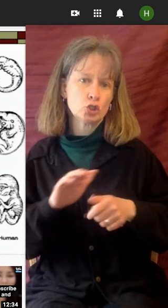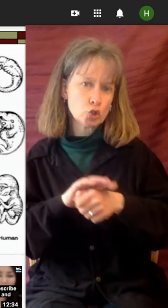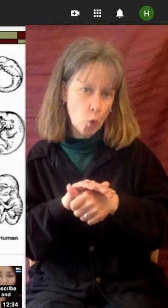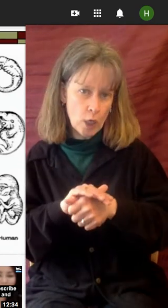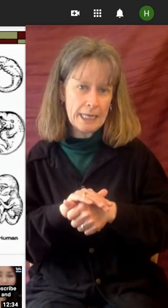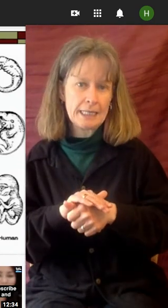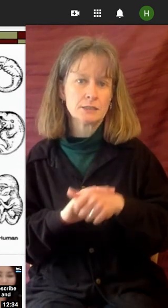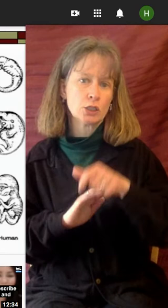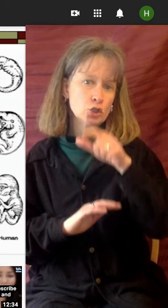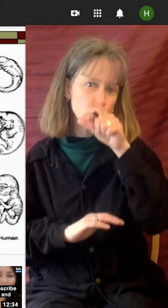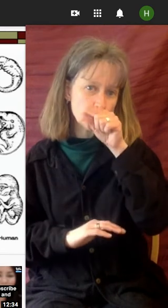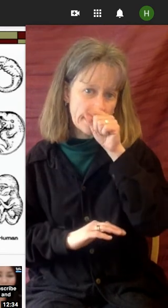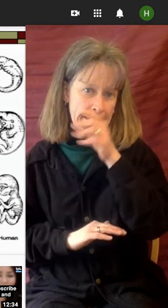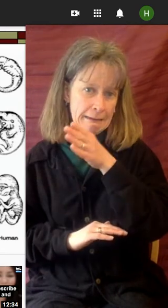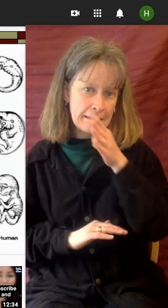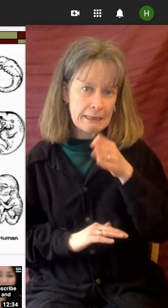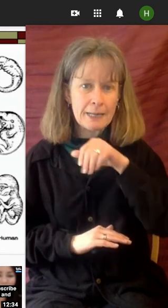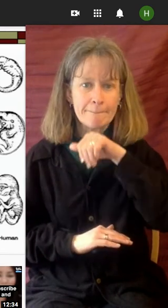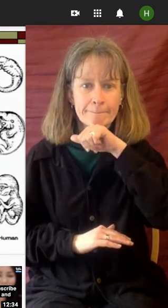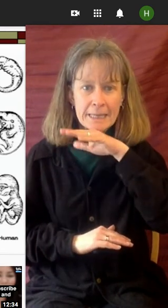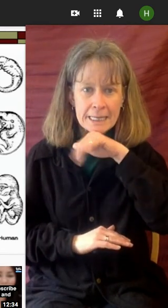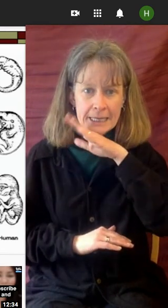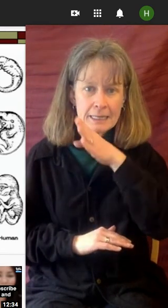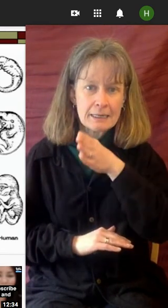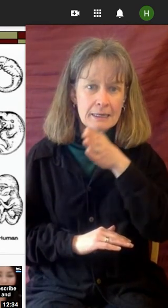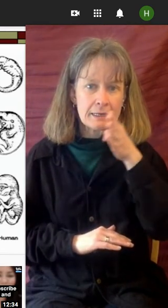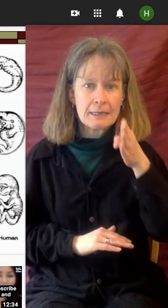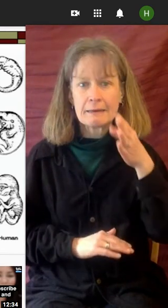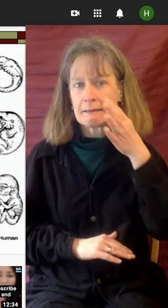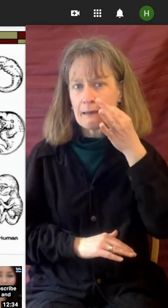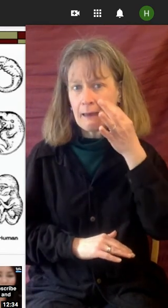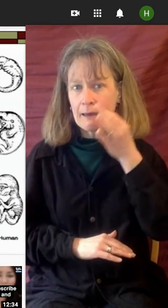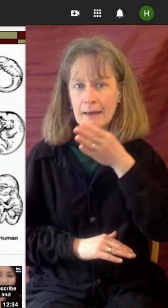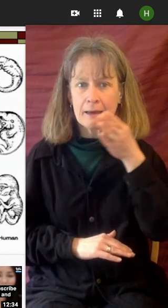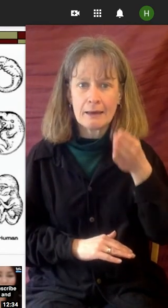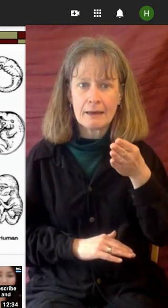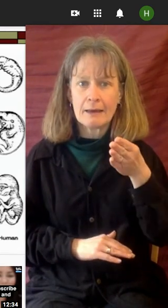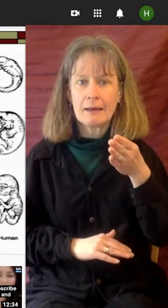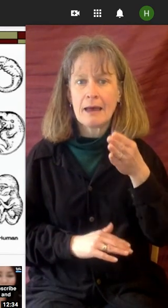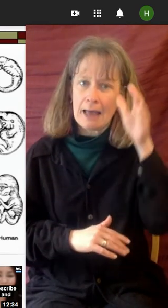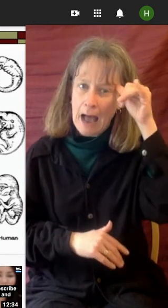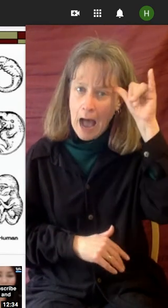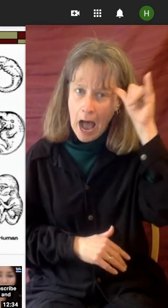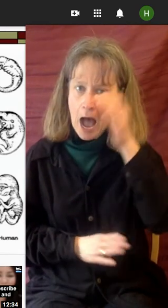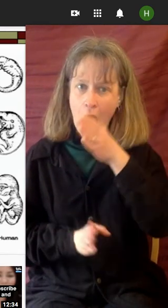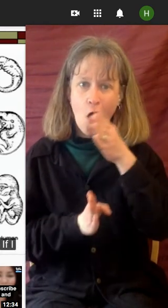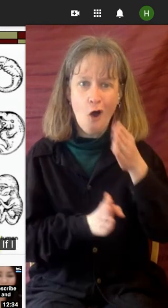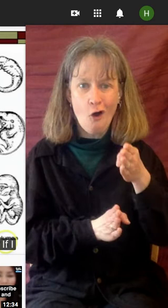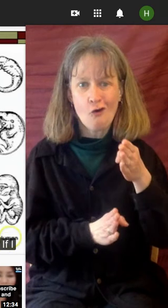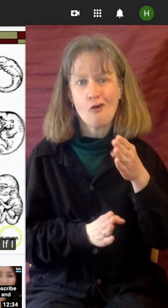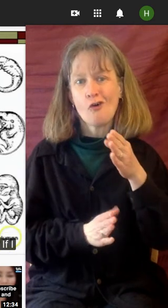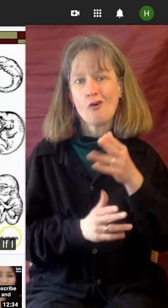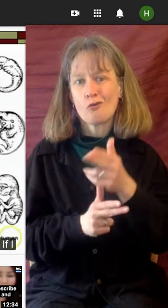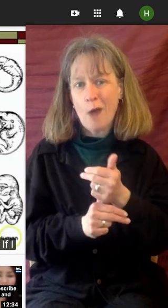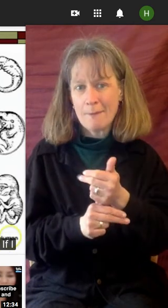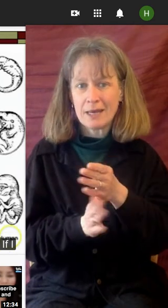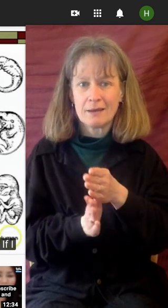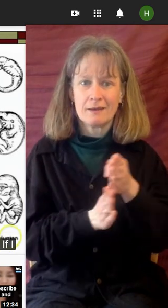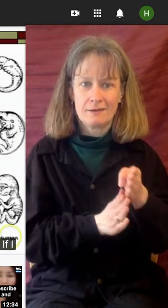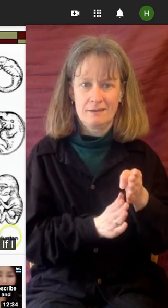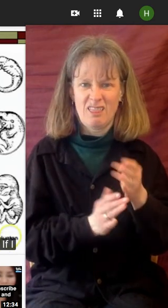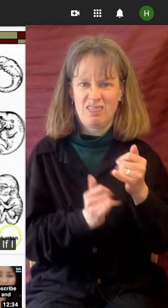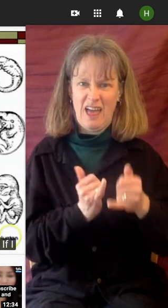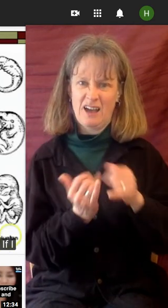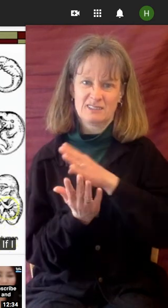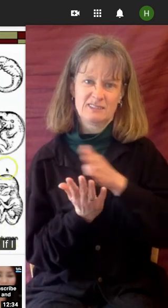a hog or a pig, calf, cow, rabbit, and us,